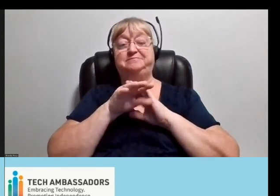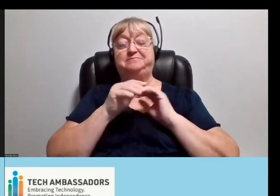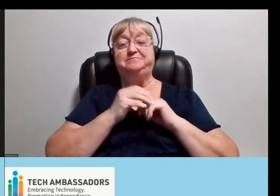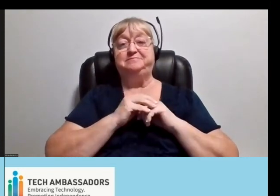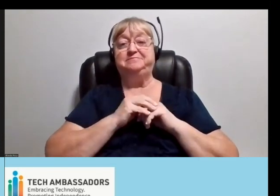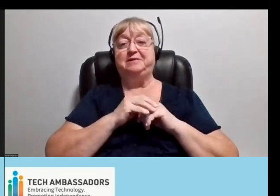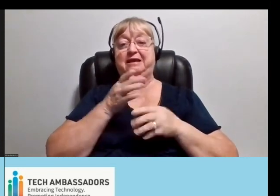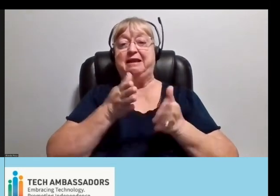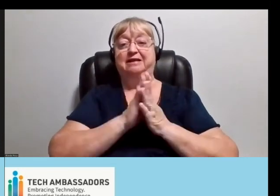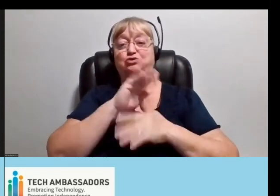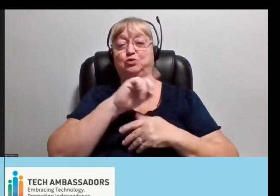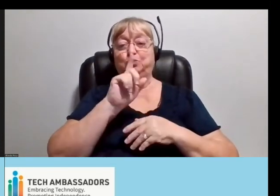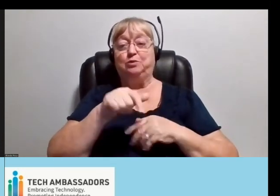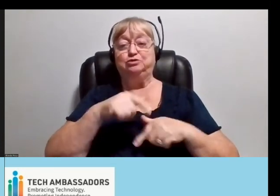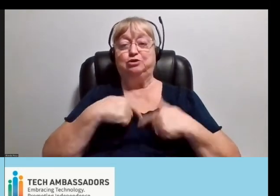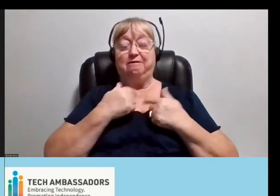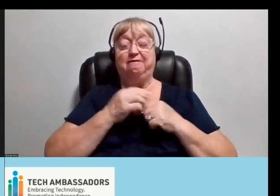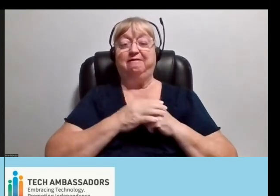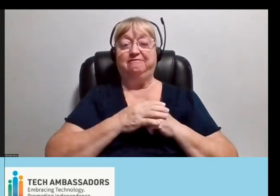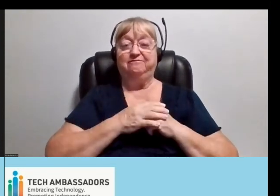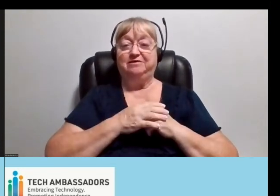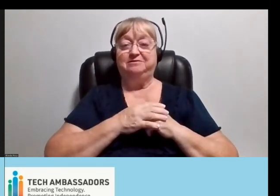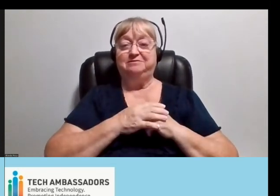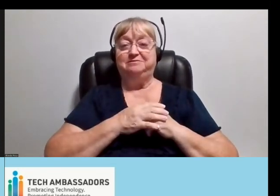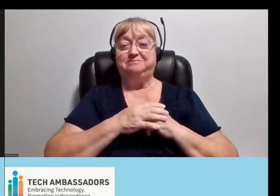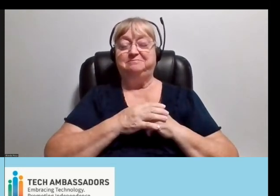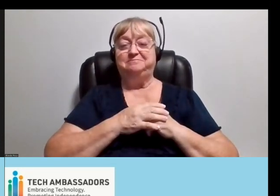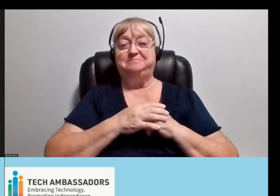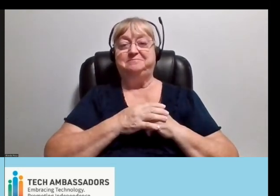and ask your question live.